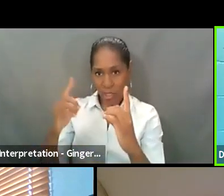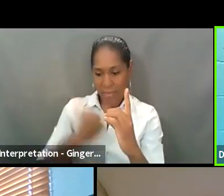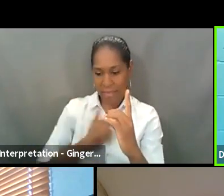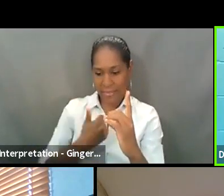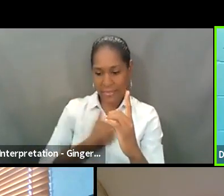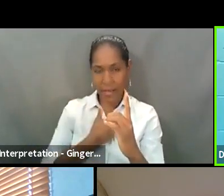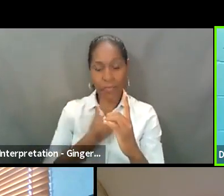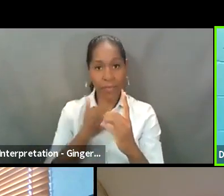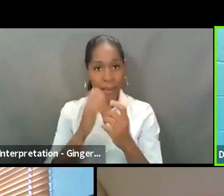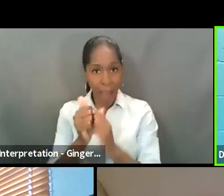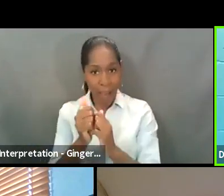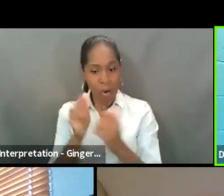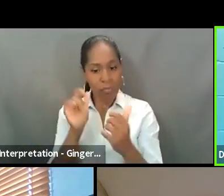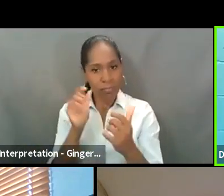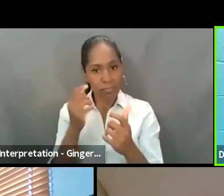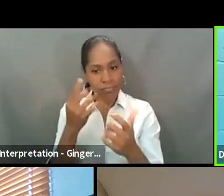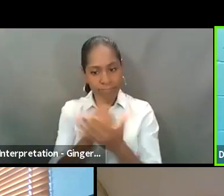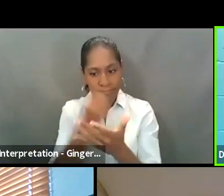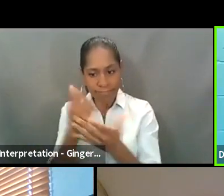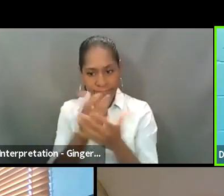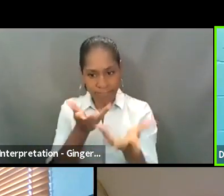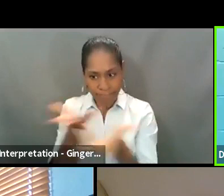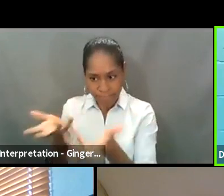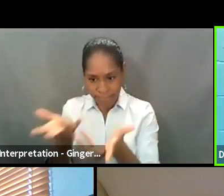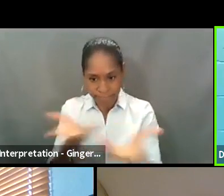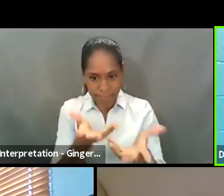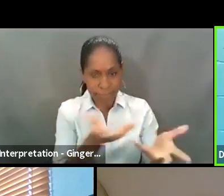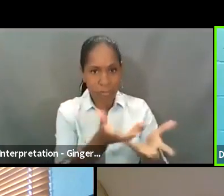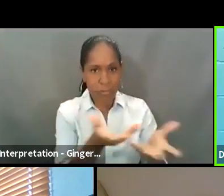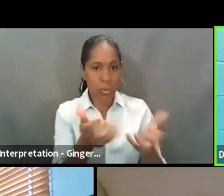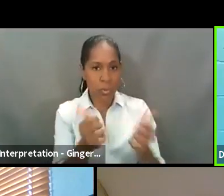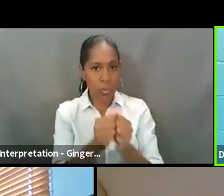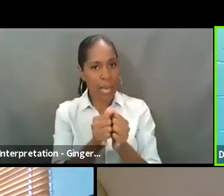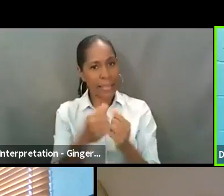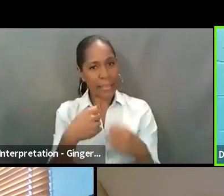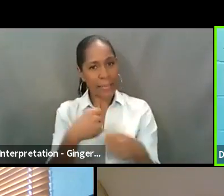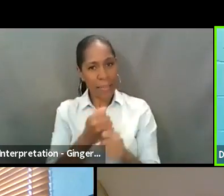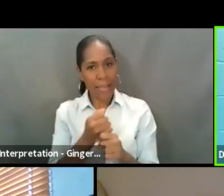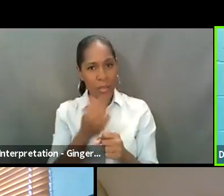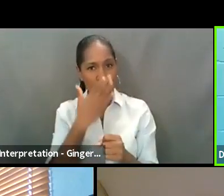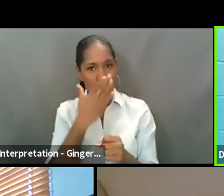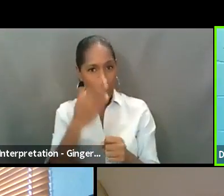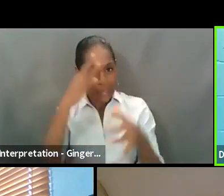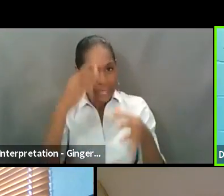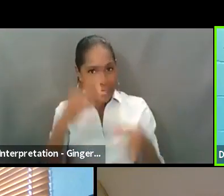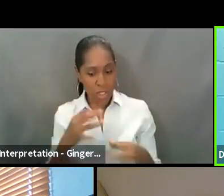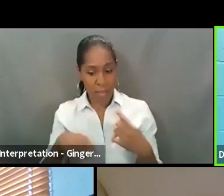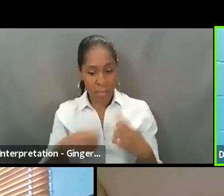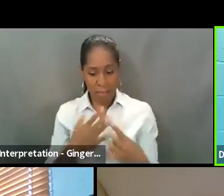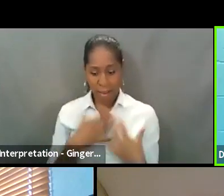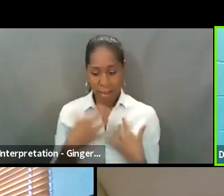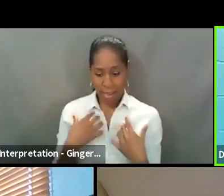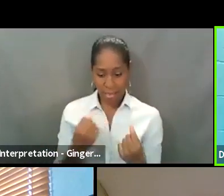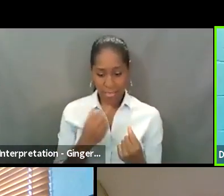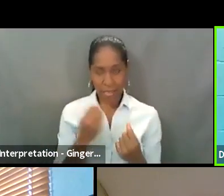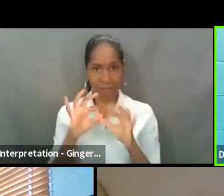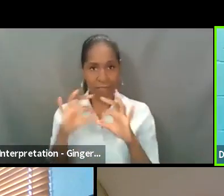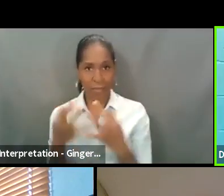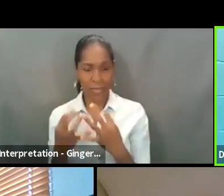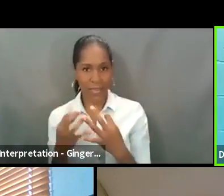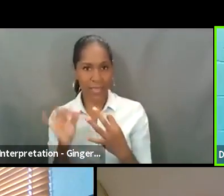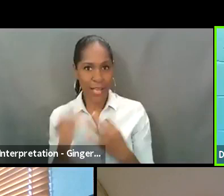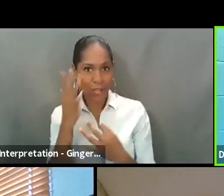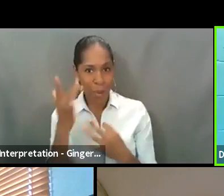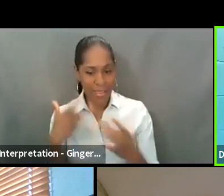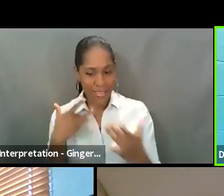of information so that I can make an informed decision about my health for me and my family. That's why I'm so excited about tonight's